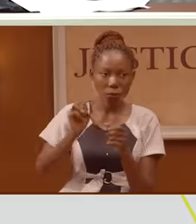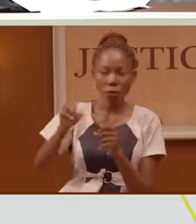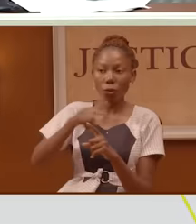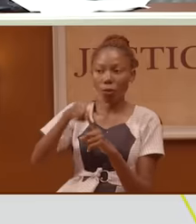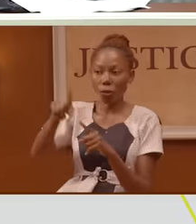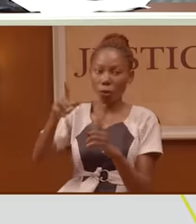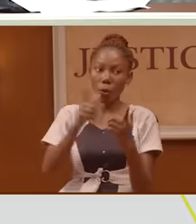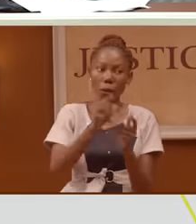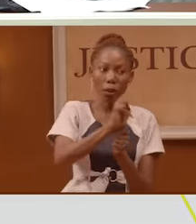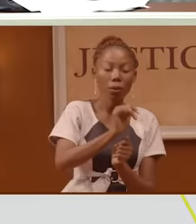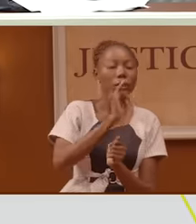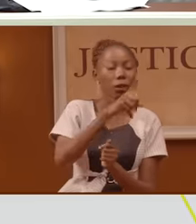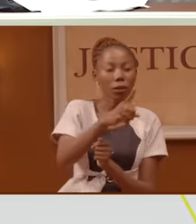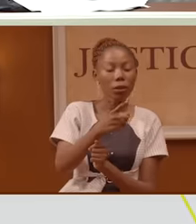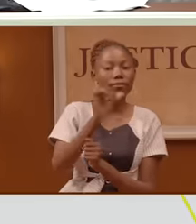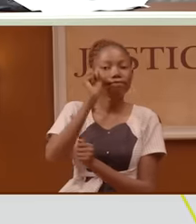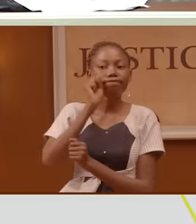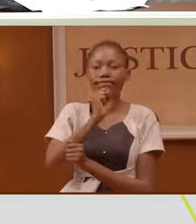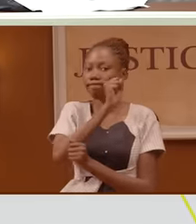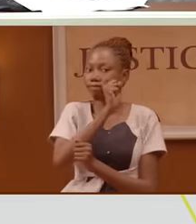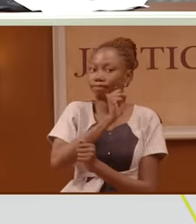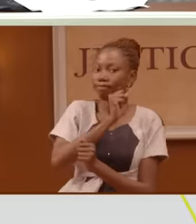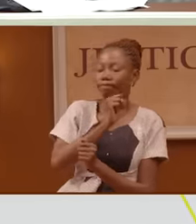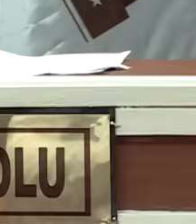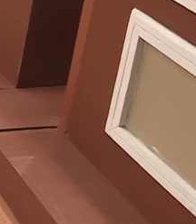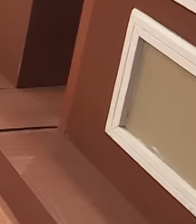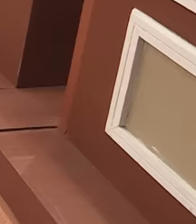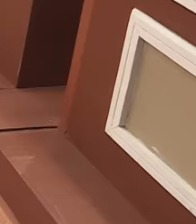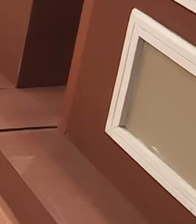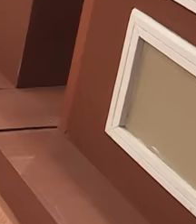was he single? When I had my first child,